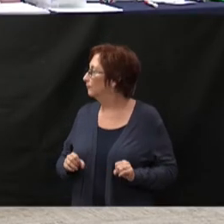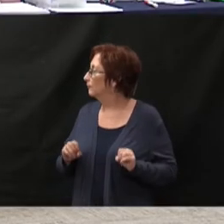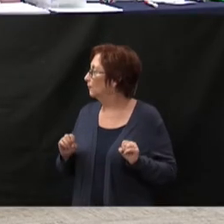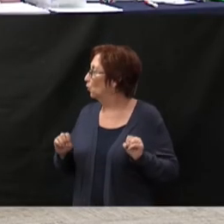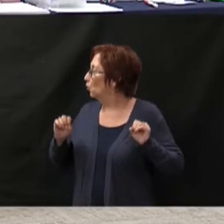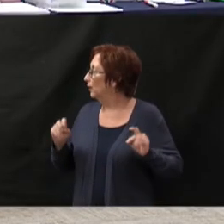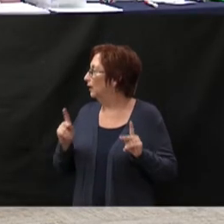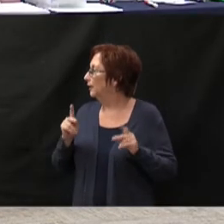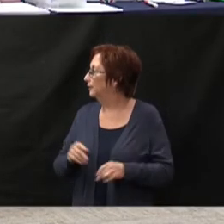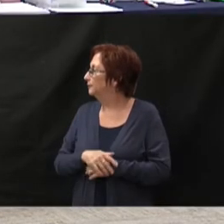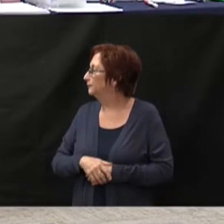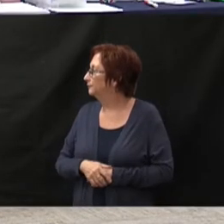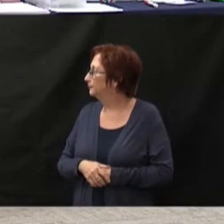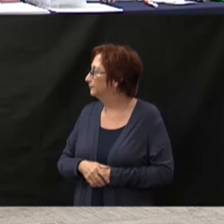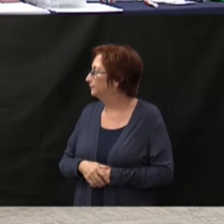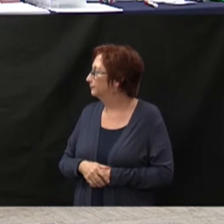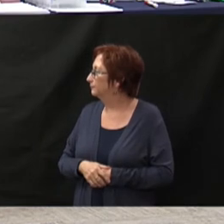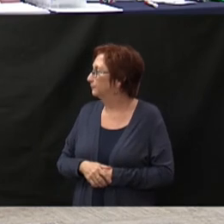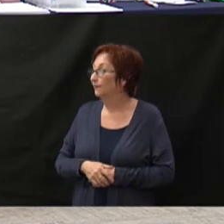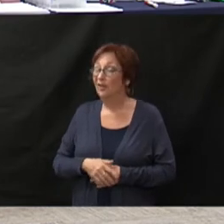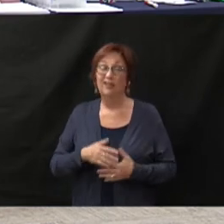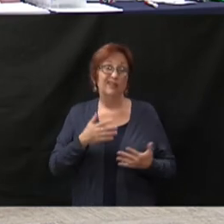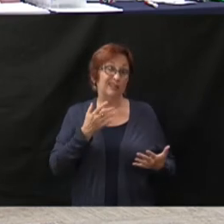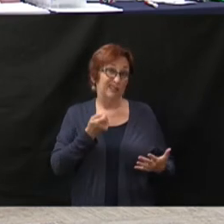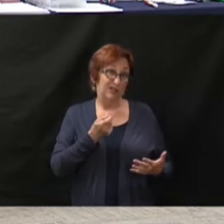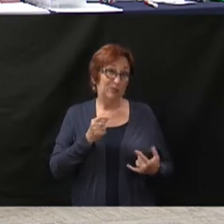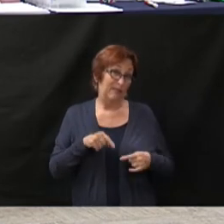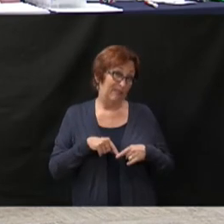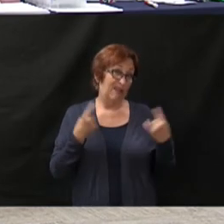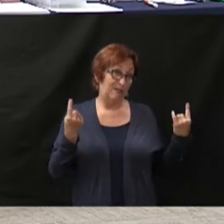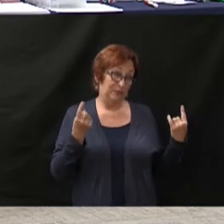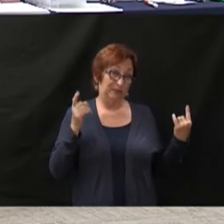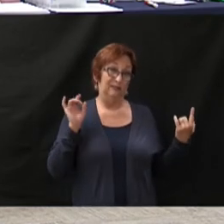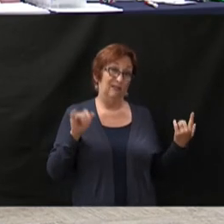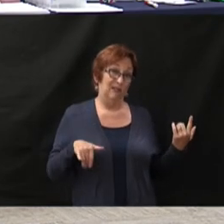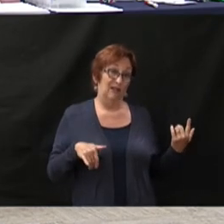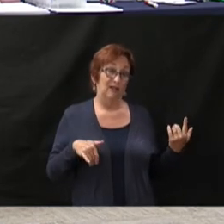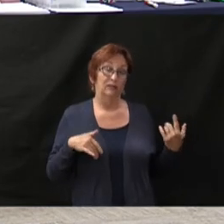Okey-doke. Kind of the opposite of that is,